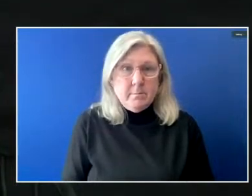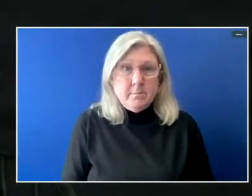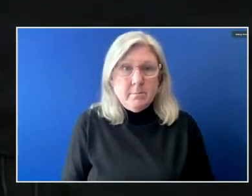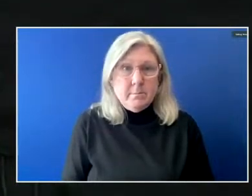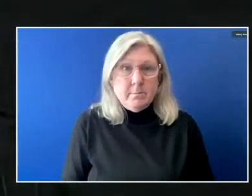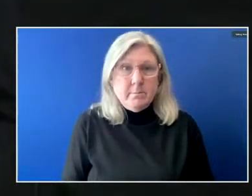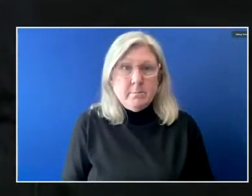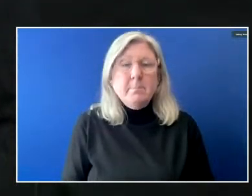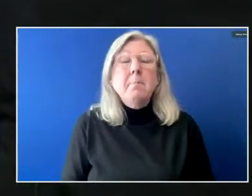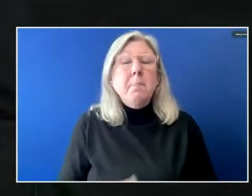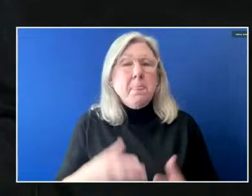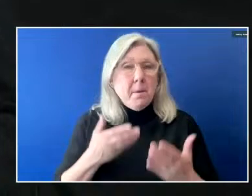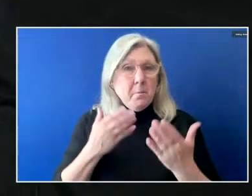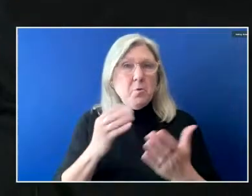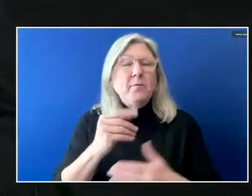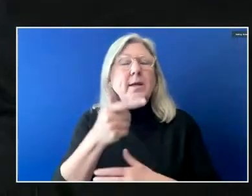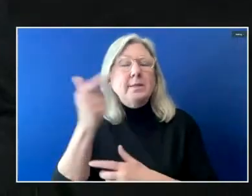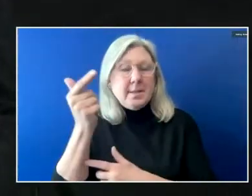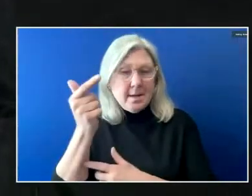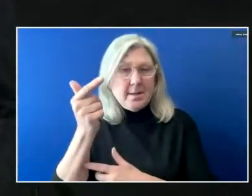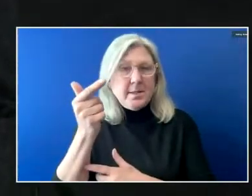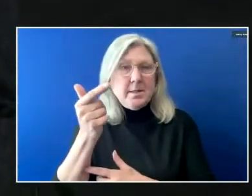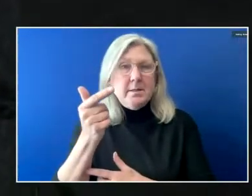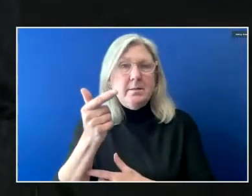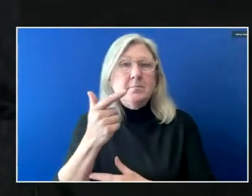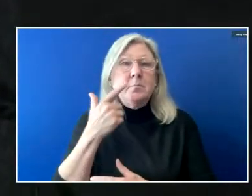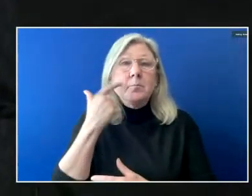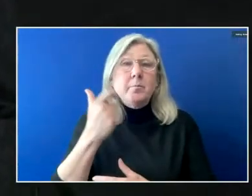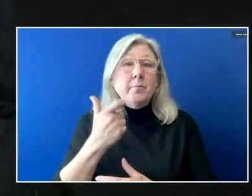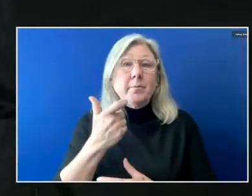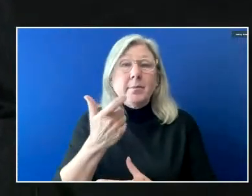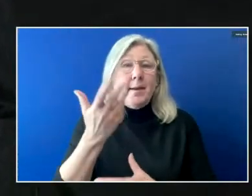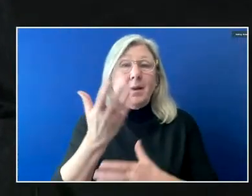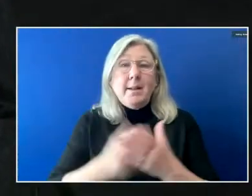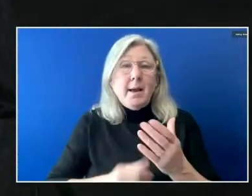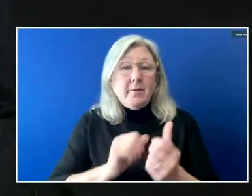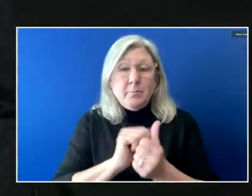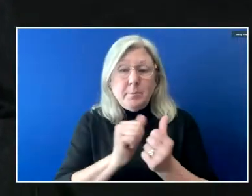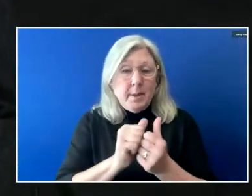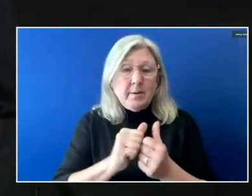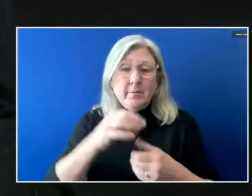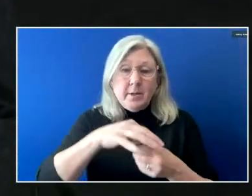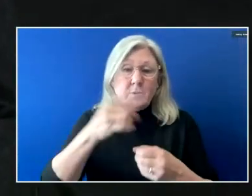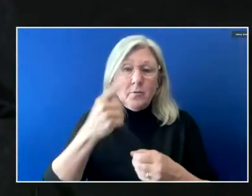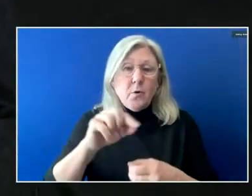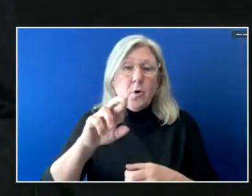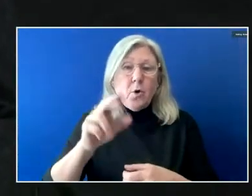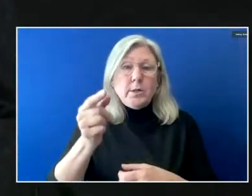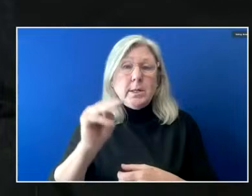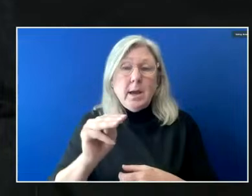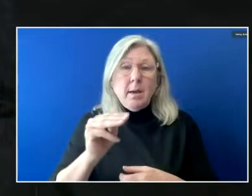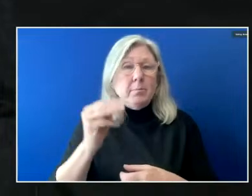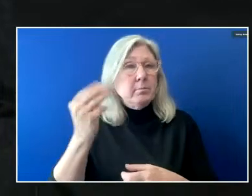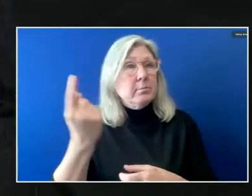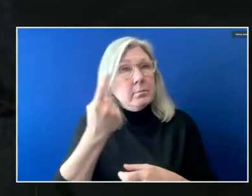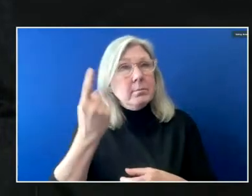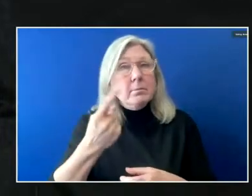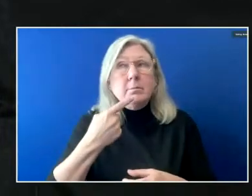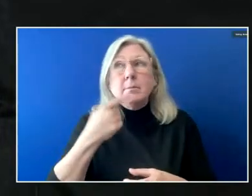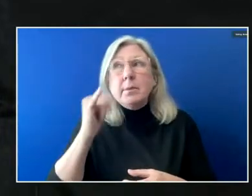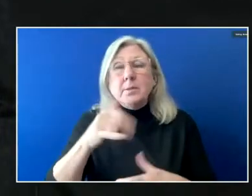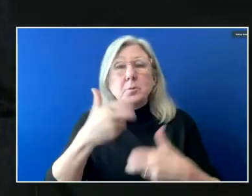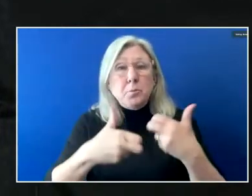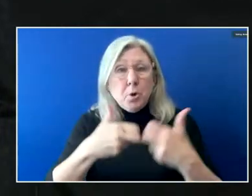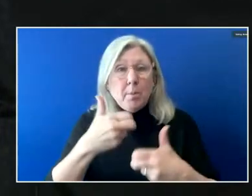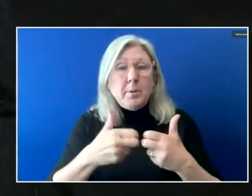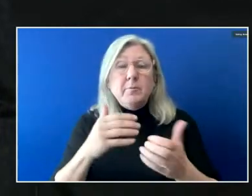it's been moved and seconded whereas lack of competitive elections for RTM is perennially cited as a problem and frequently people